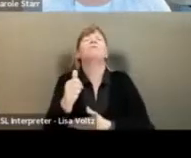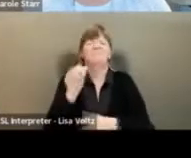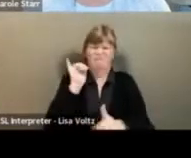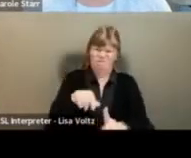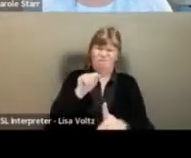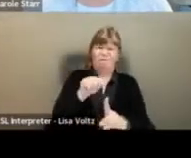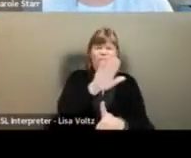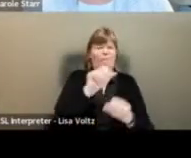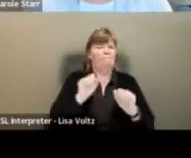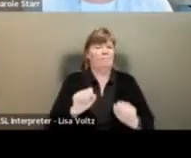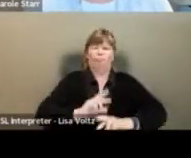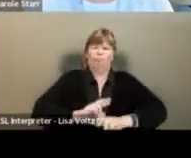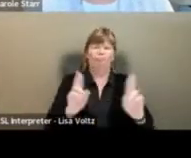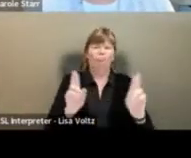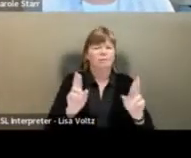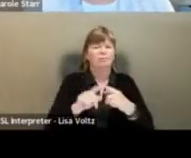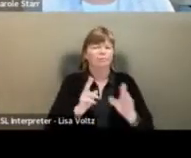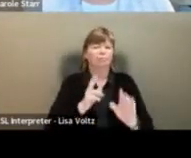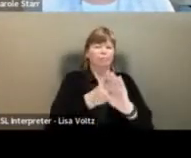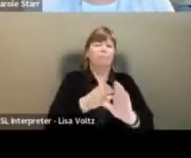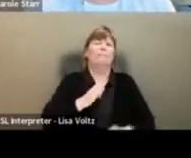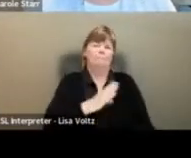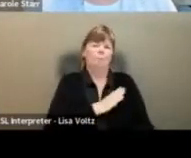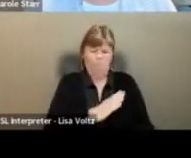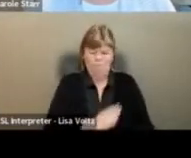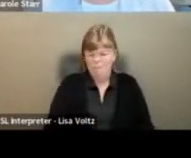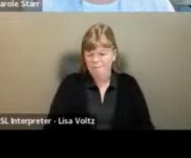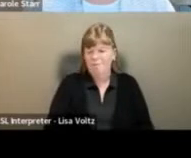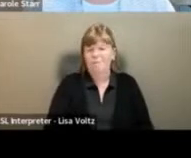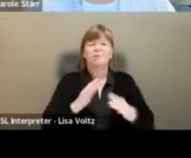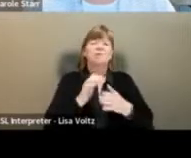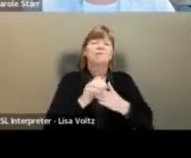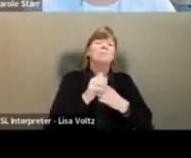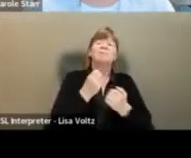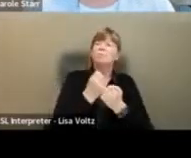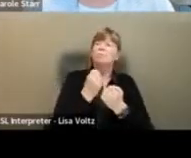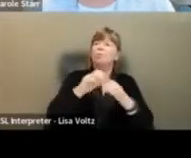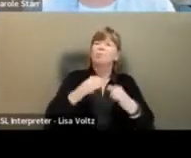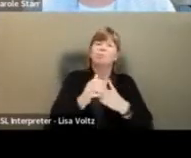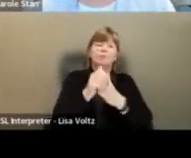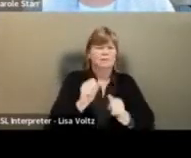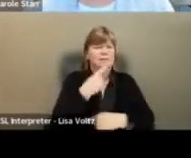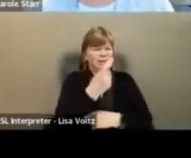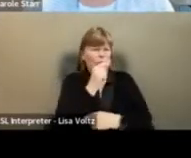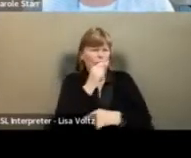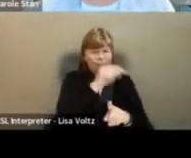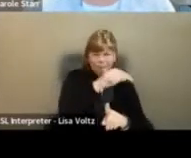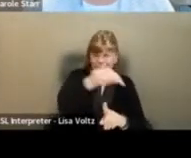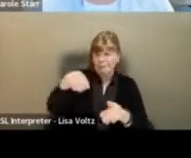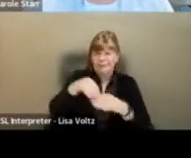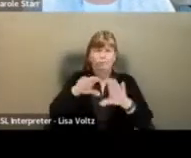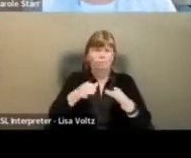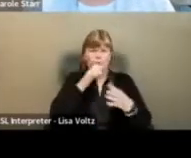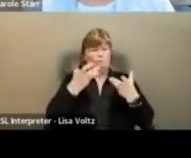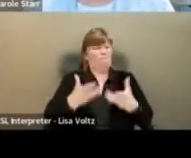they're potentially ready to be joining a board. And support group leaders can tell you who the people are in their groups who have